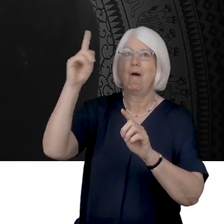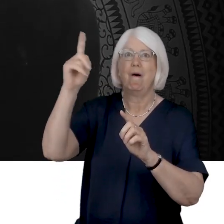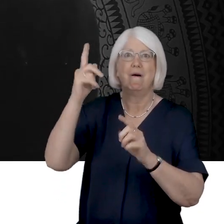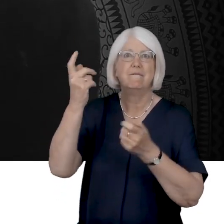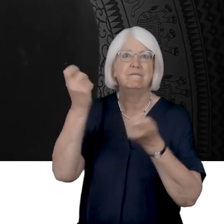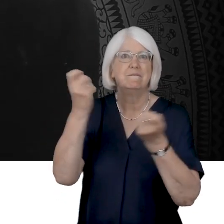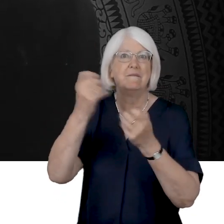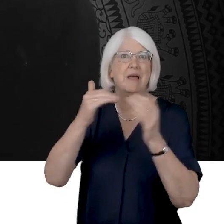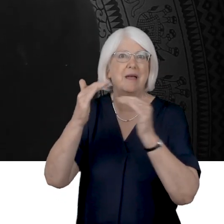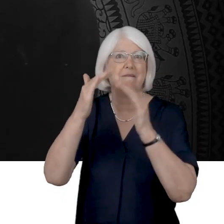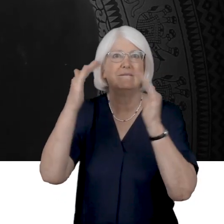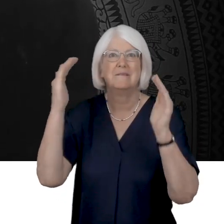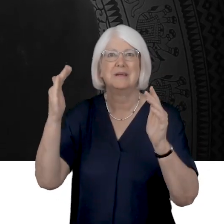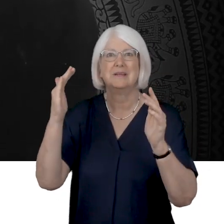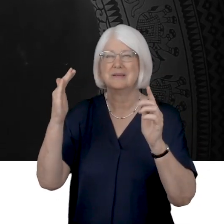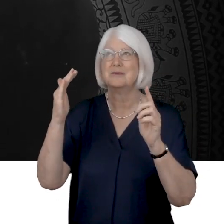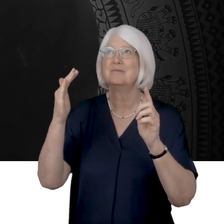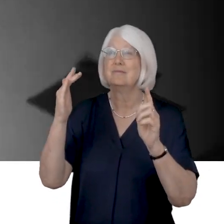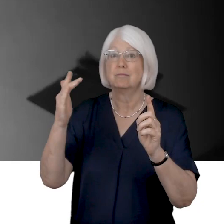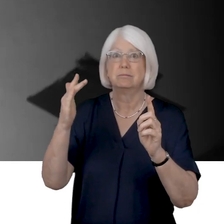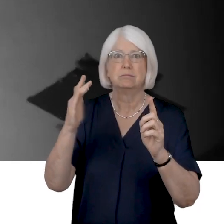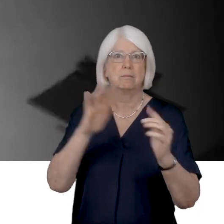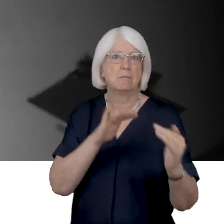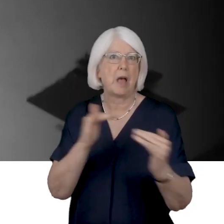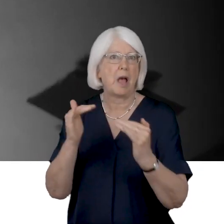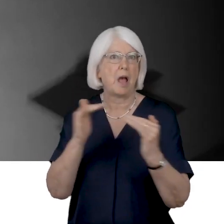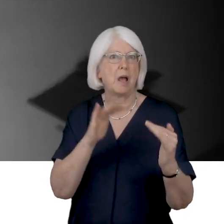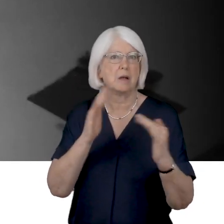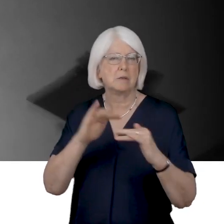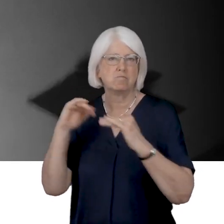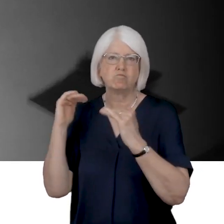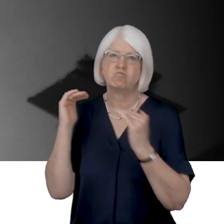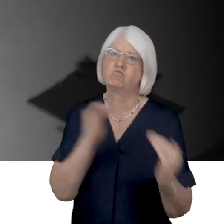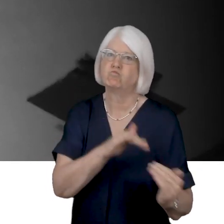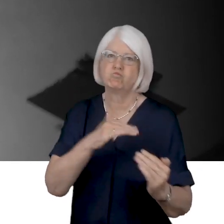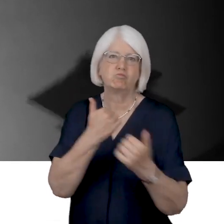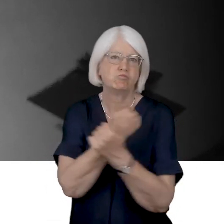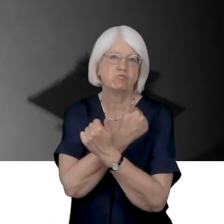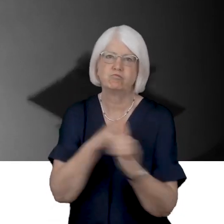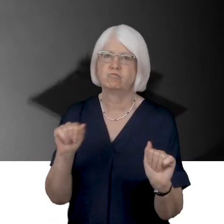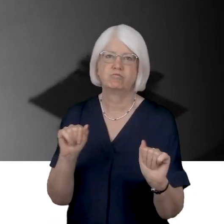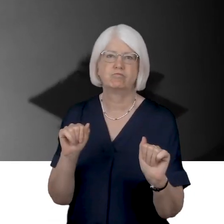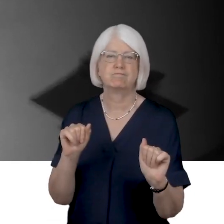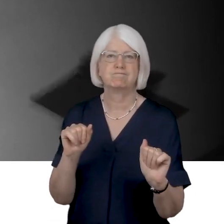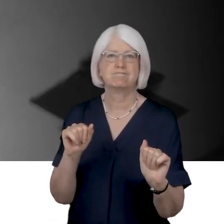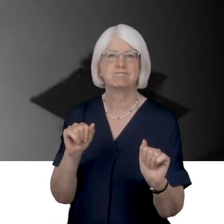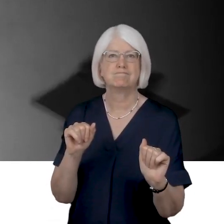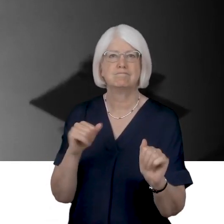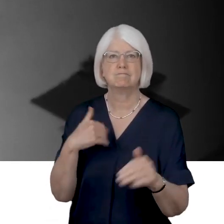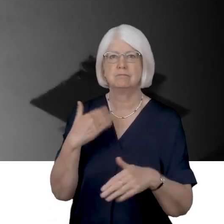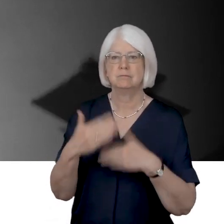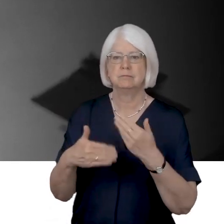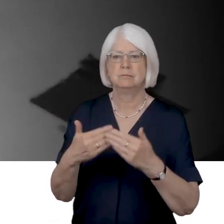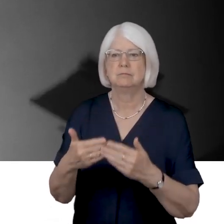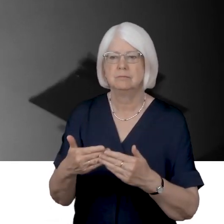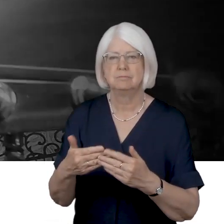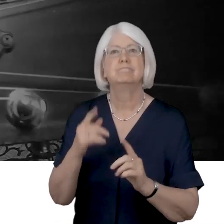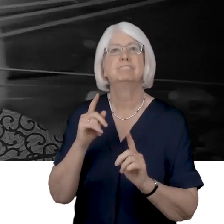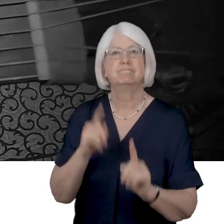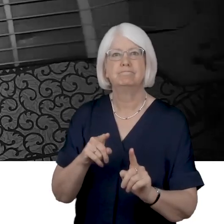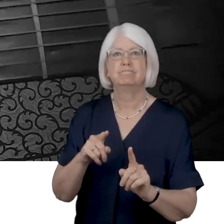King of heaven, when battle is